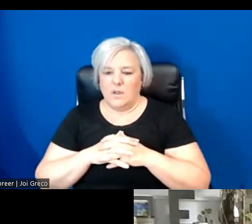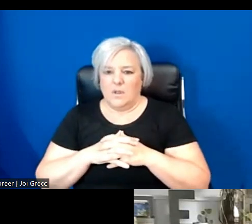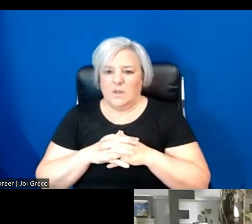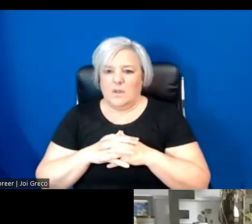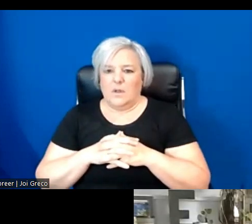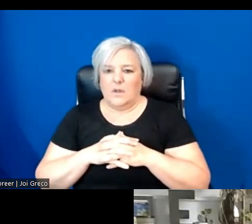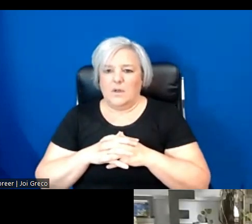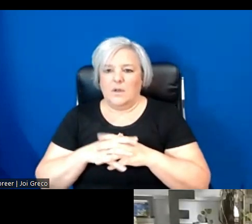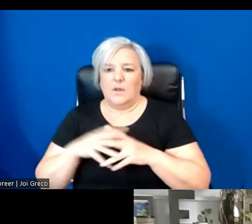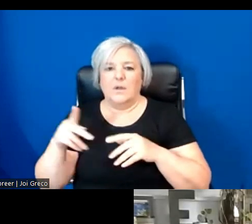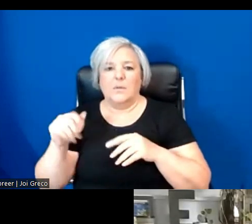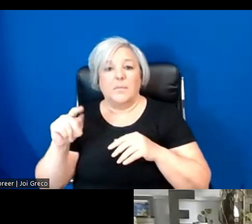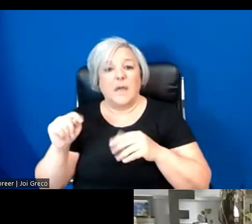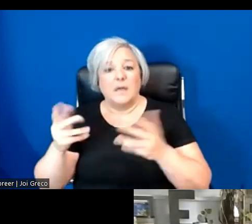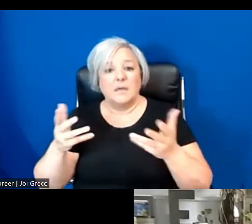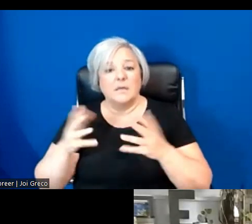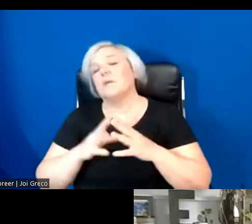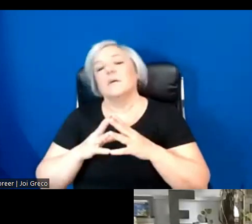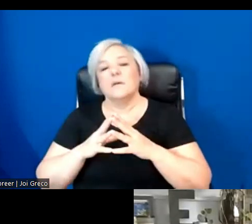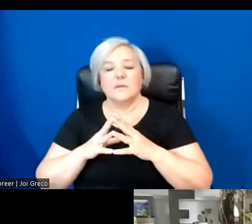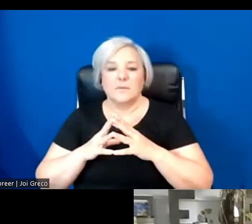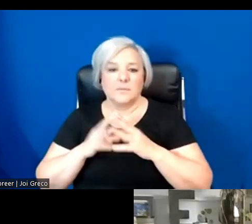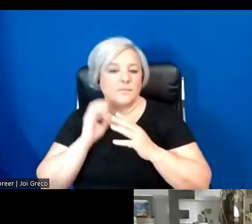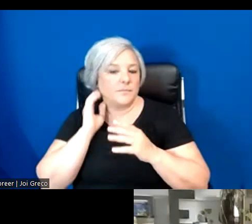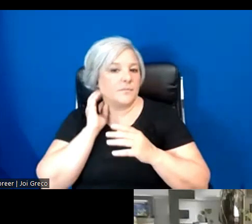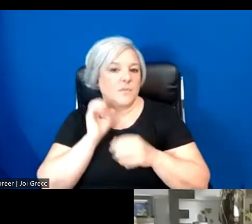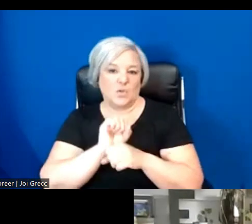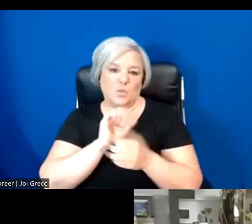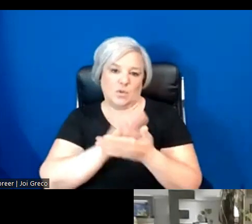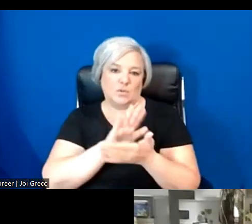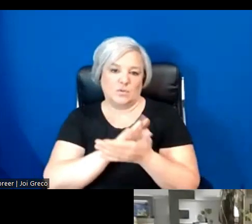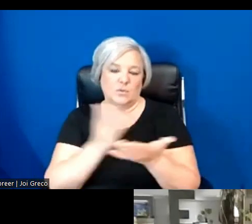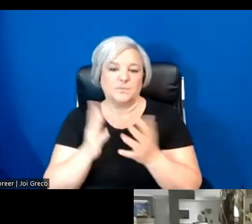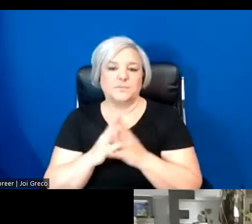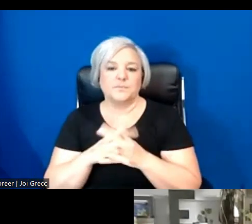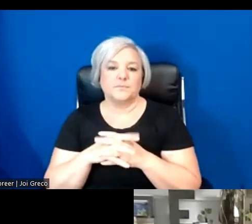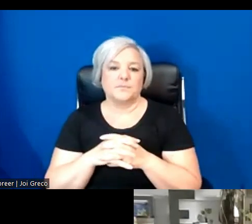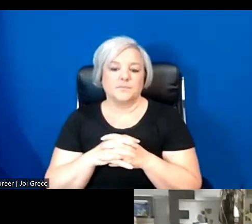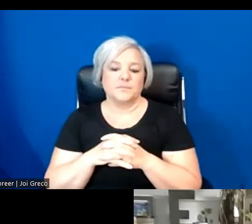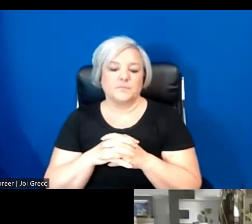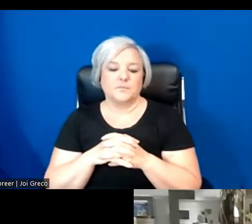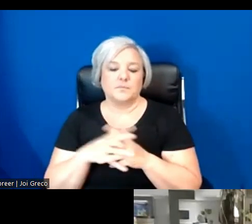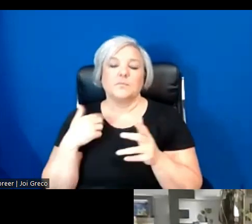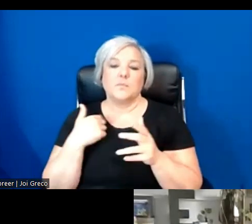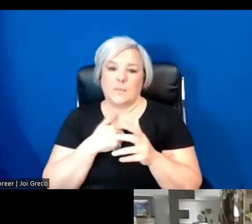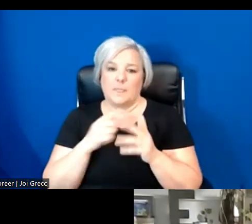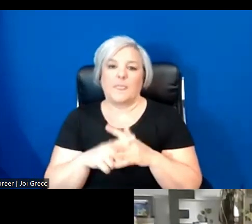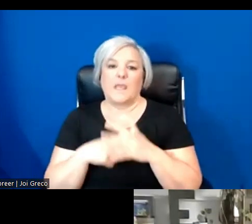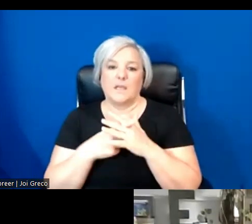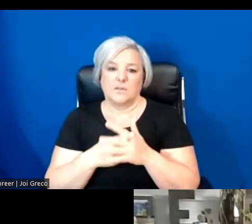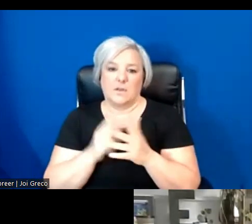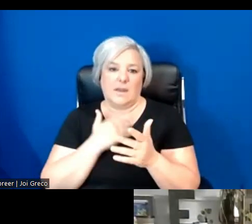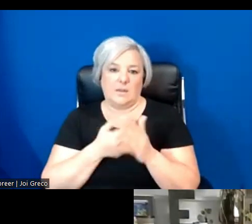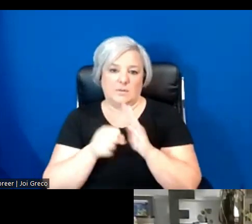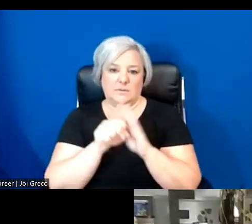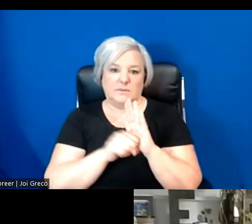And I'll start with Pat, maybe, since you work in the school system. So we started in our state outside